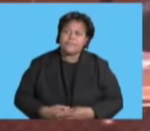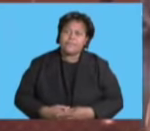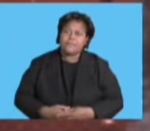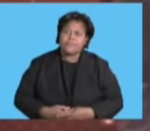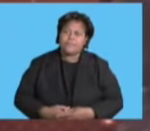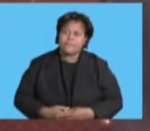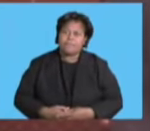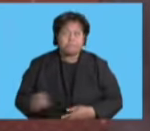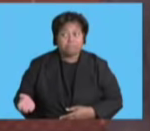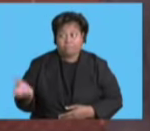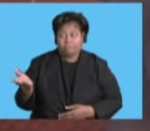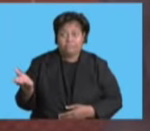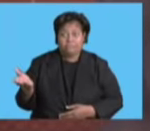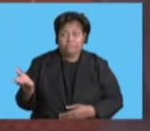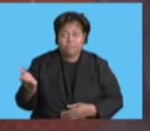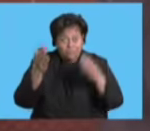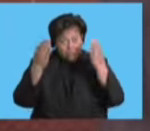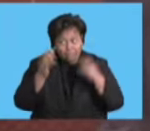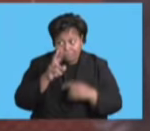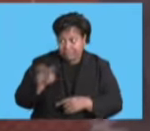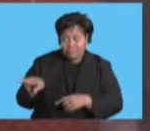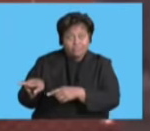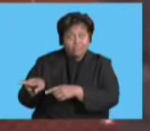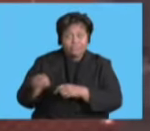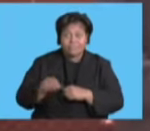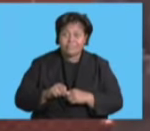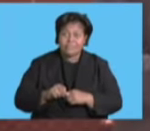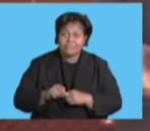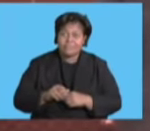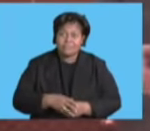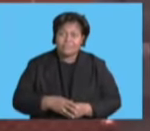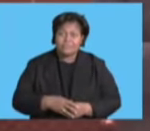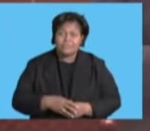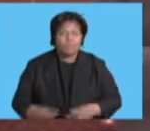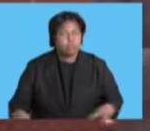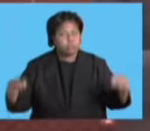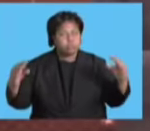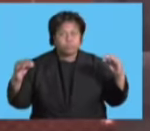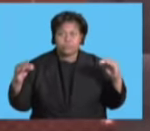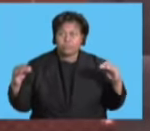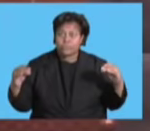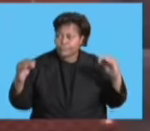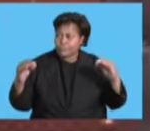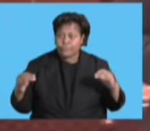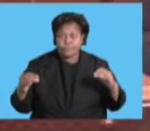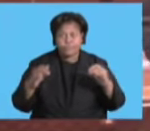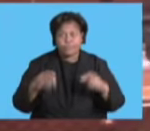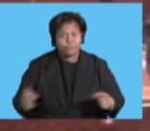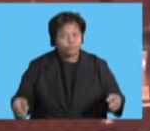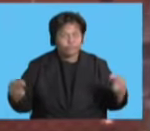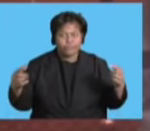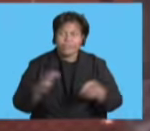It's there, Honourable Speaker. But it is obvious. It is obvious. Order. It is